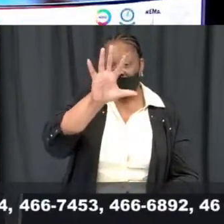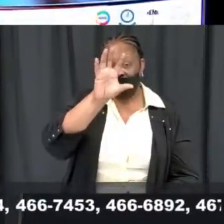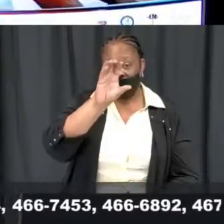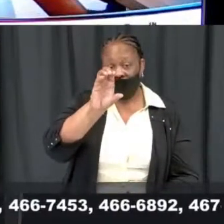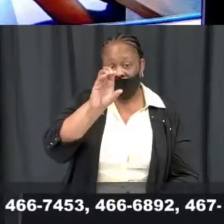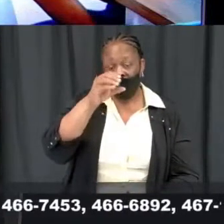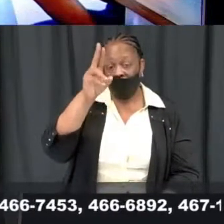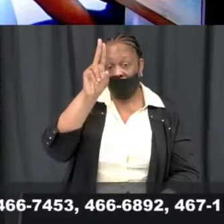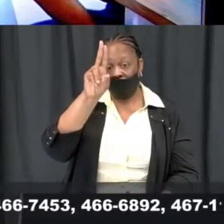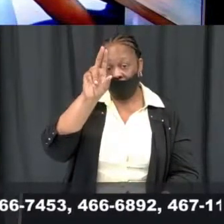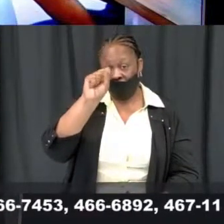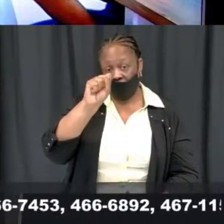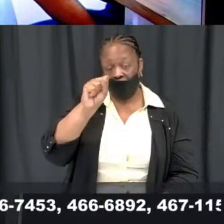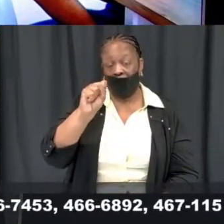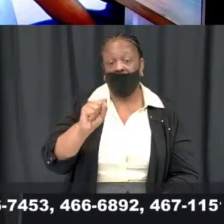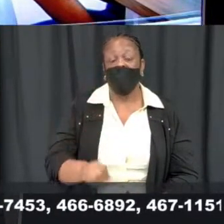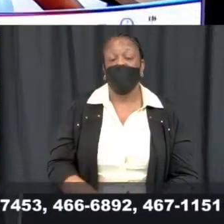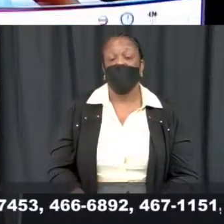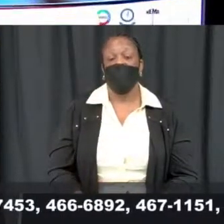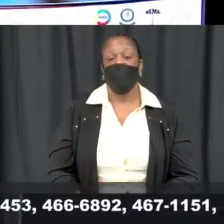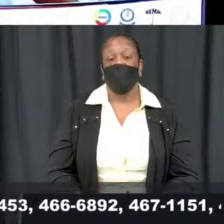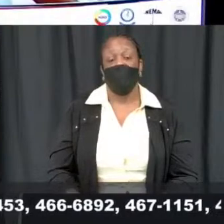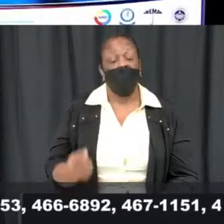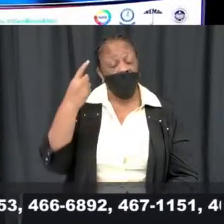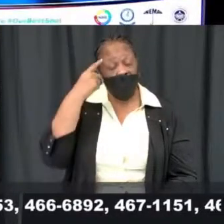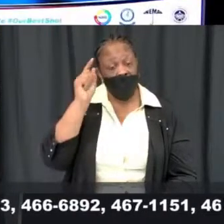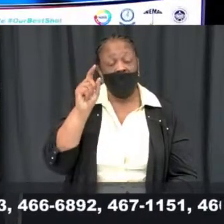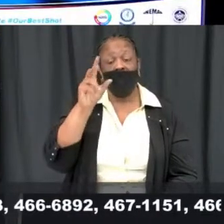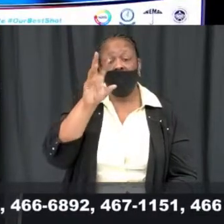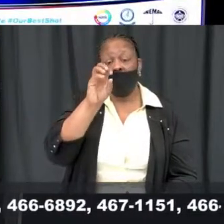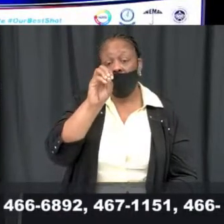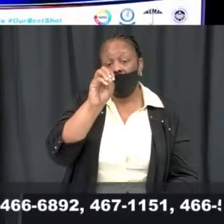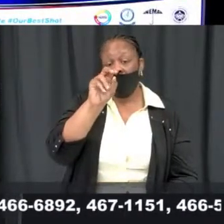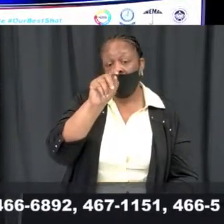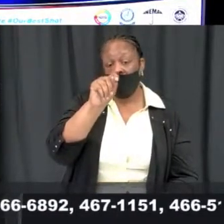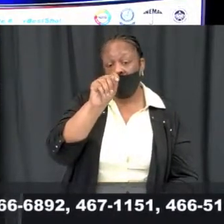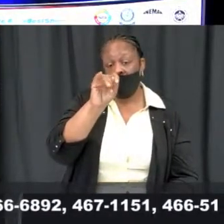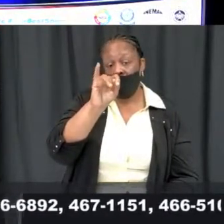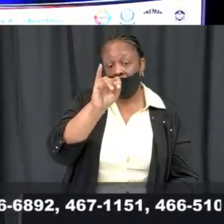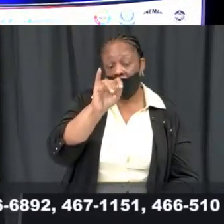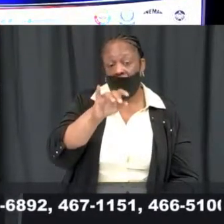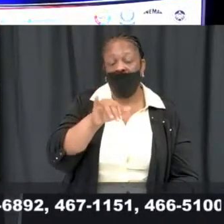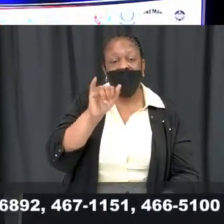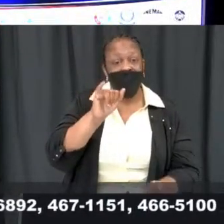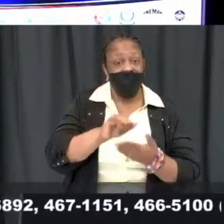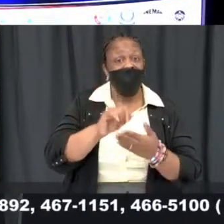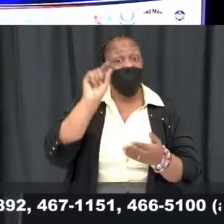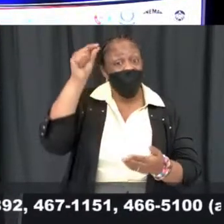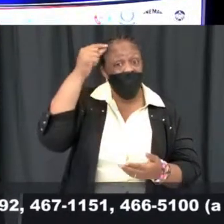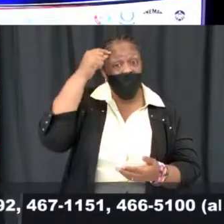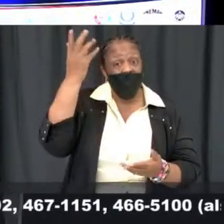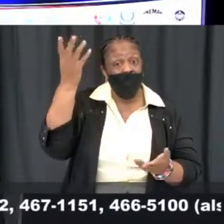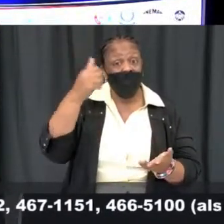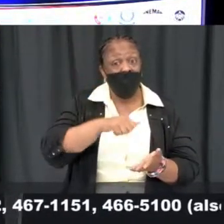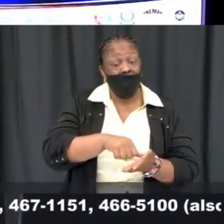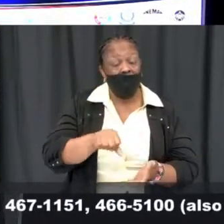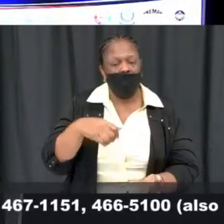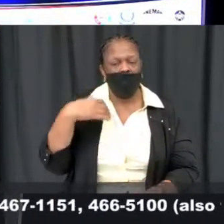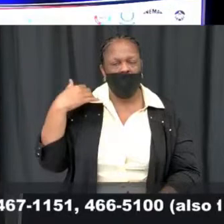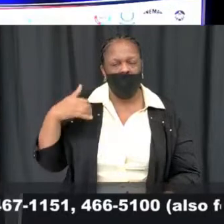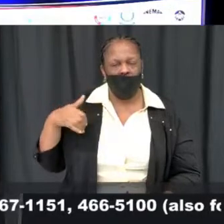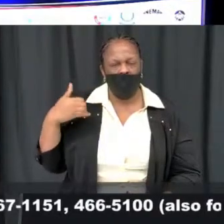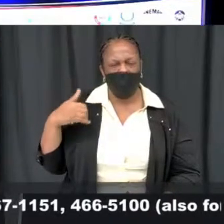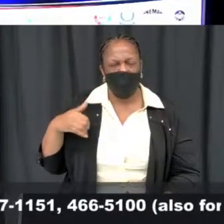$500 to the TDC for the OTI, the use of OTI. That is also separate and apart from